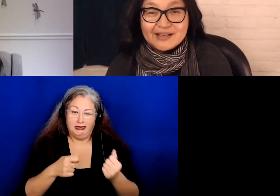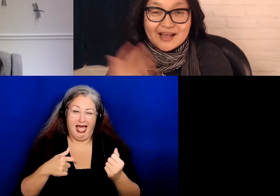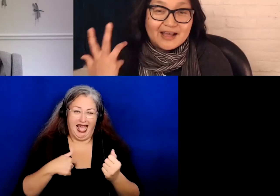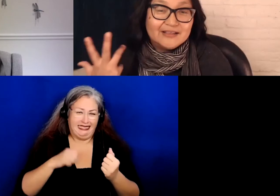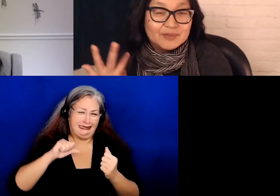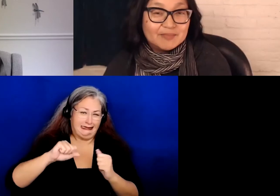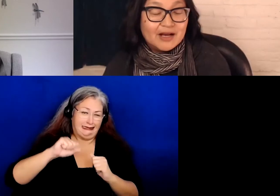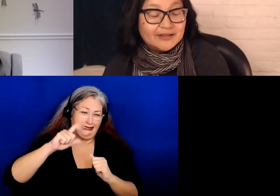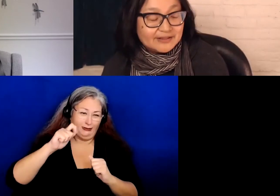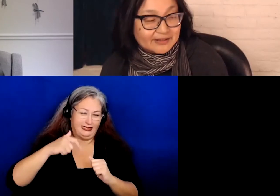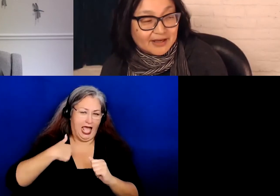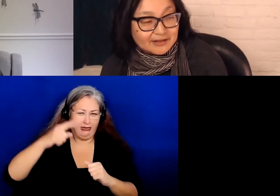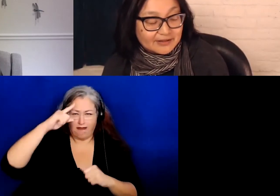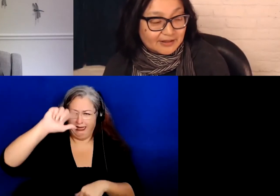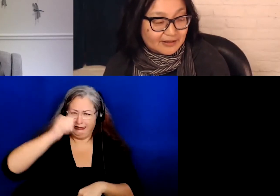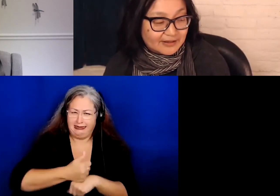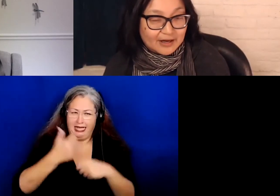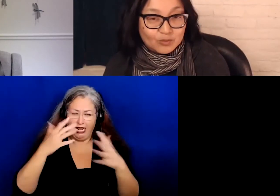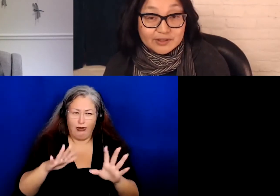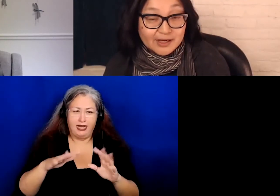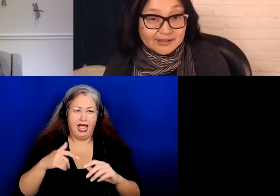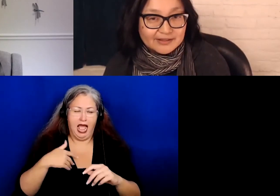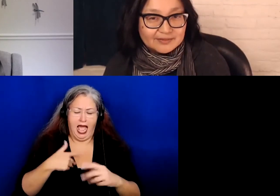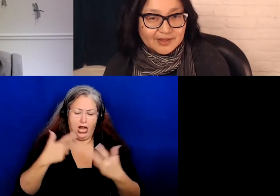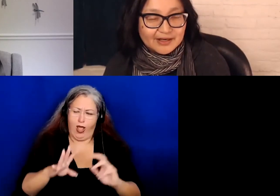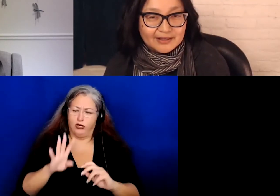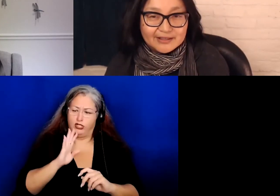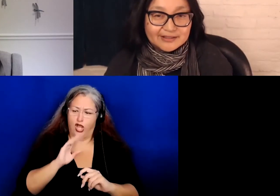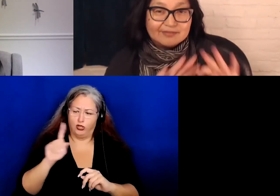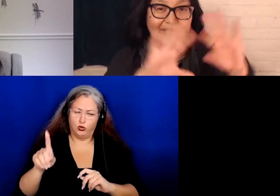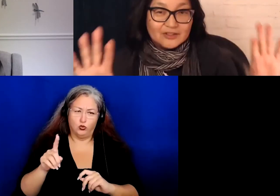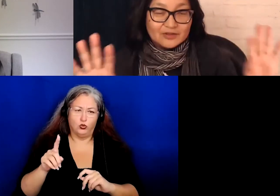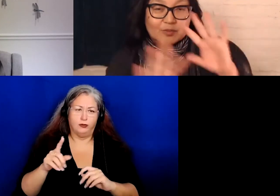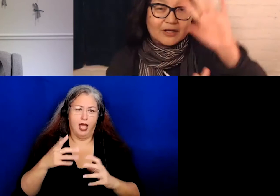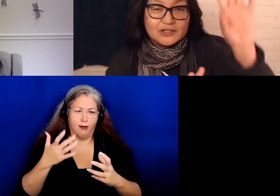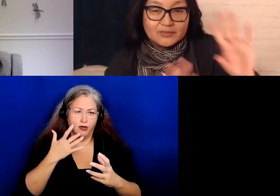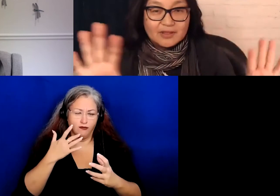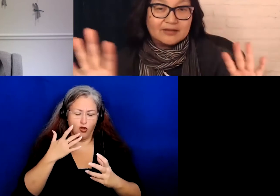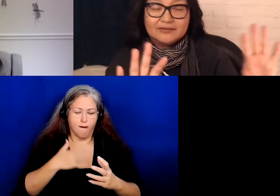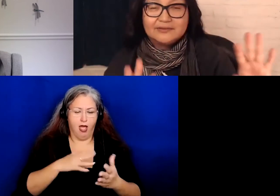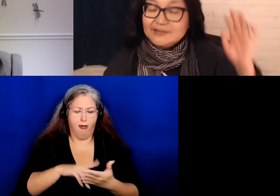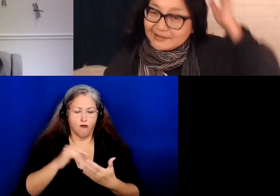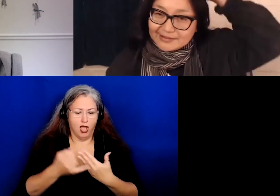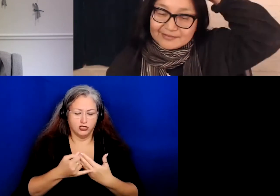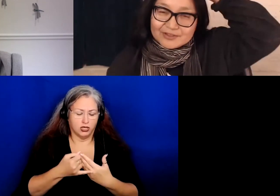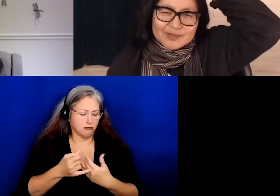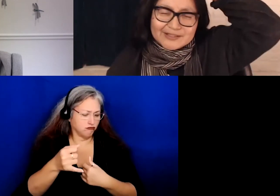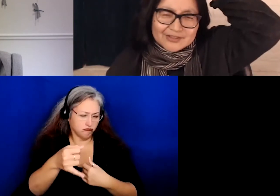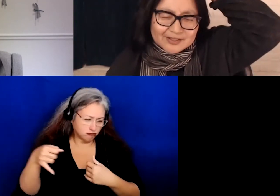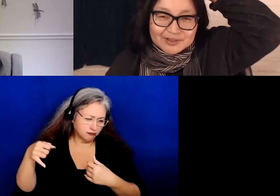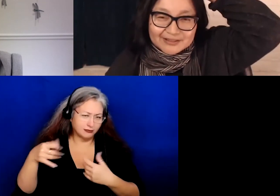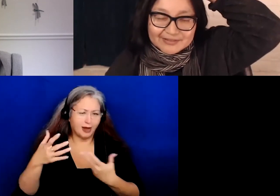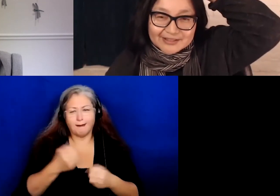screaming because I had it in my mind, and that I wouldn't talk to him, that I like wanted to do this project without, which